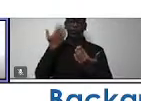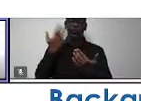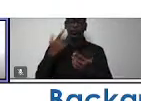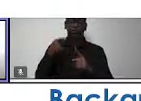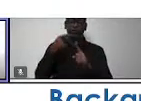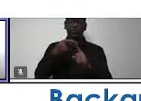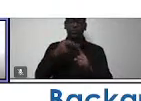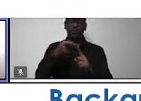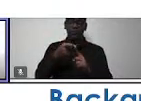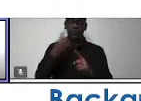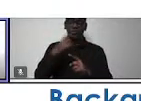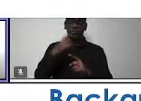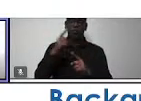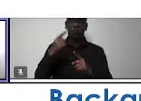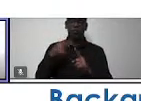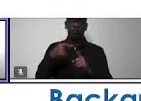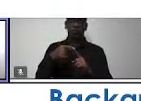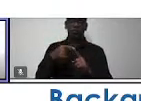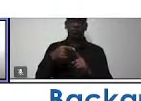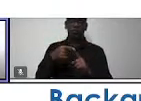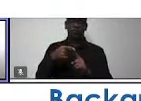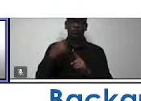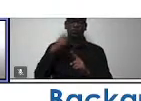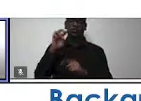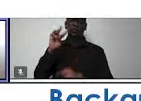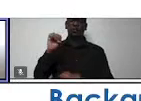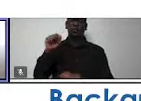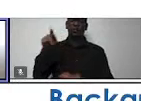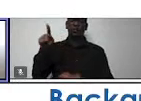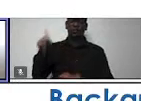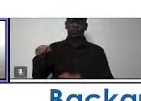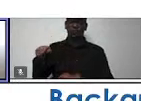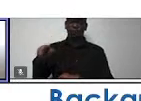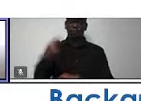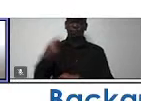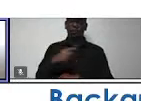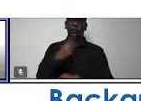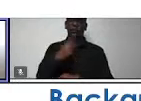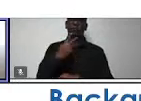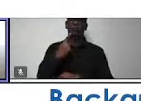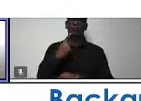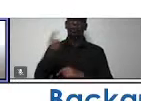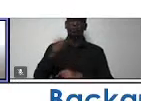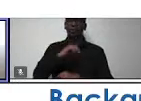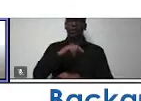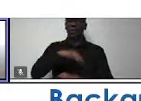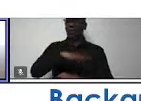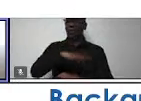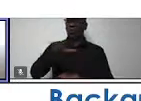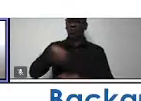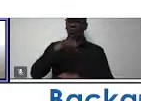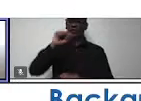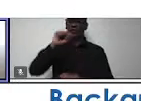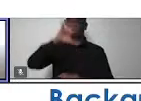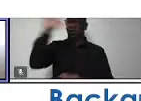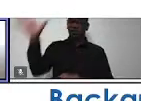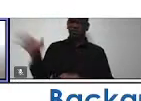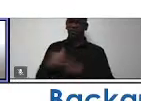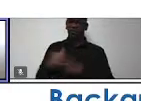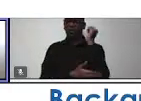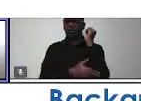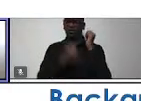graph, sorry, to the map, and to say on the map, not all African countries have got